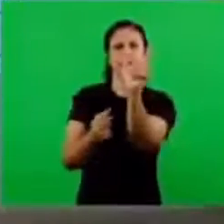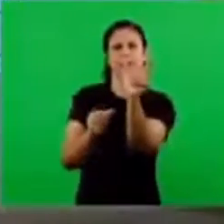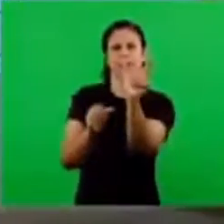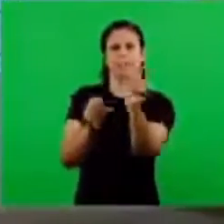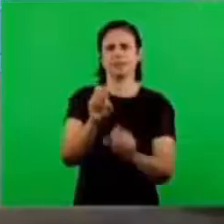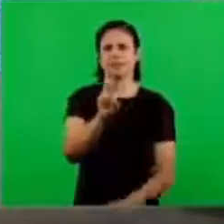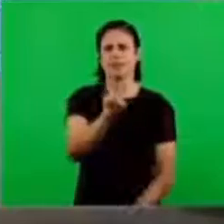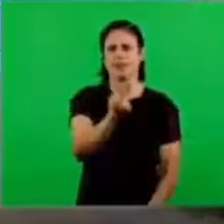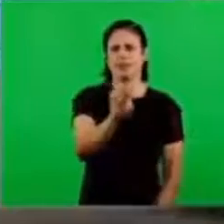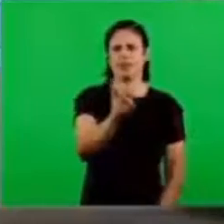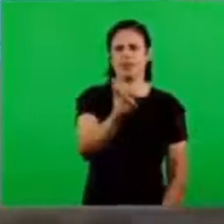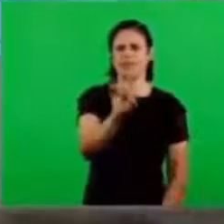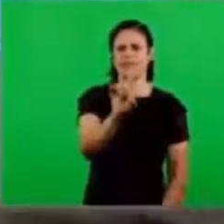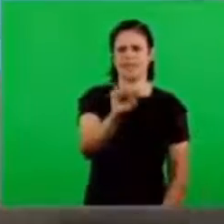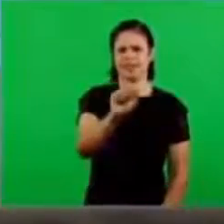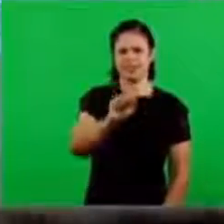11.